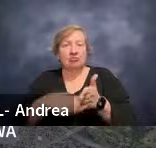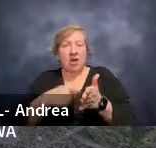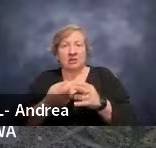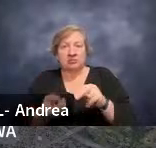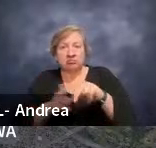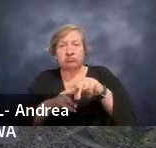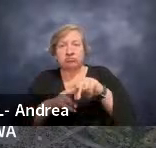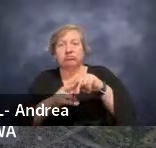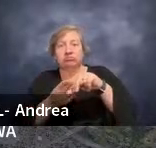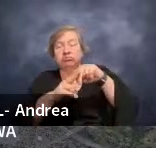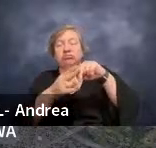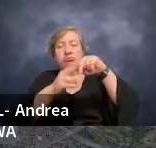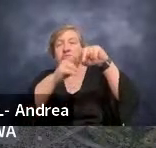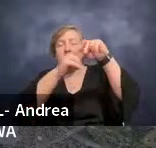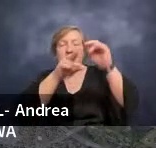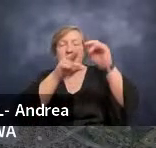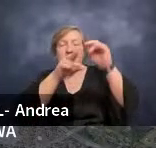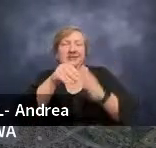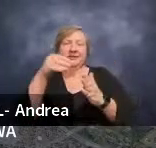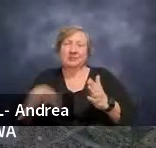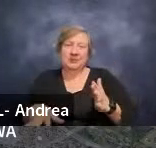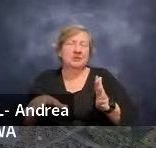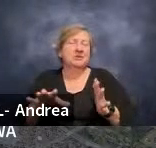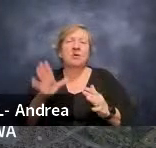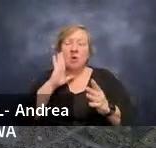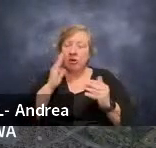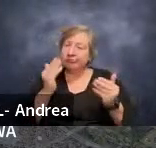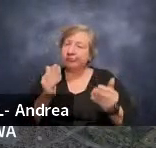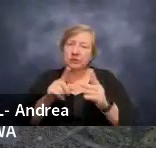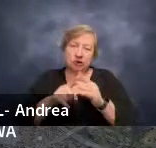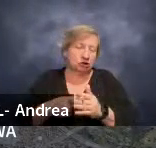break ground and start getting this thing underway.